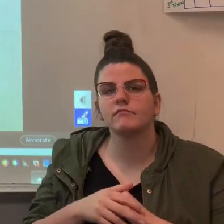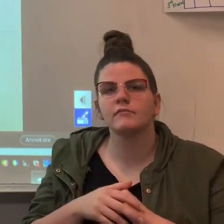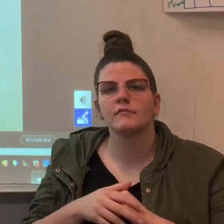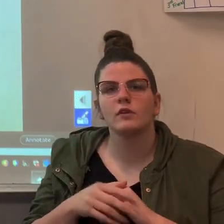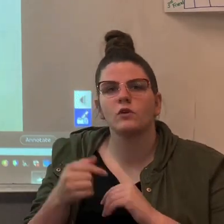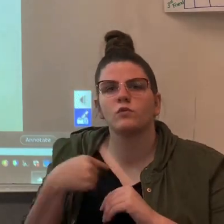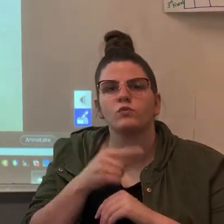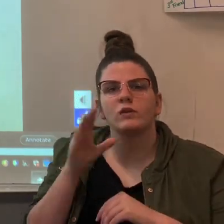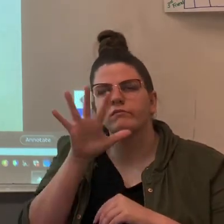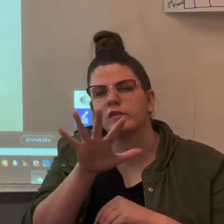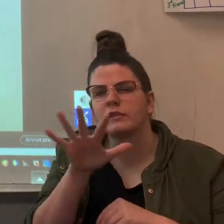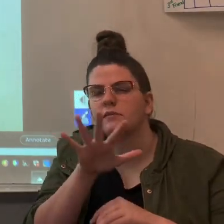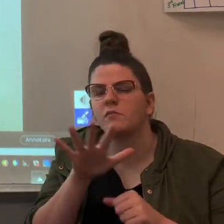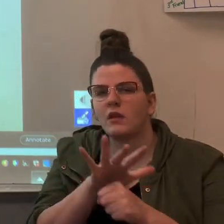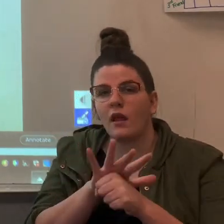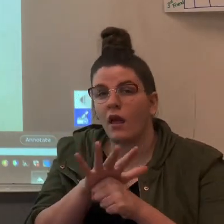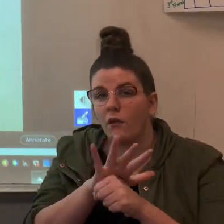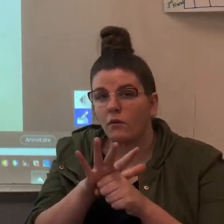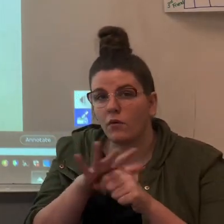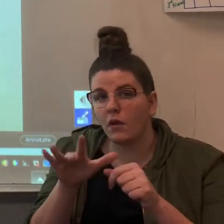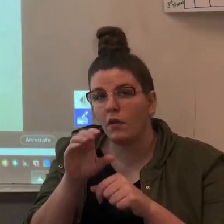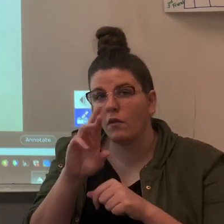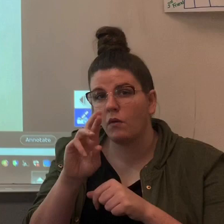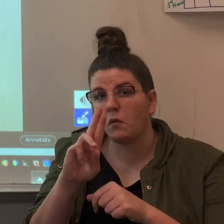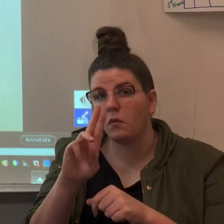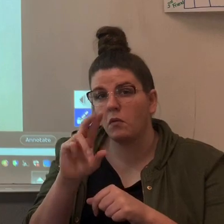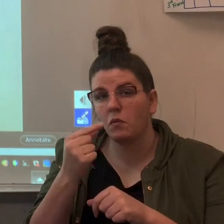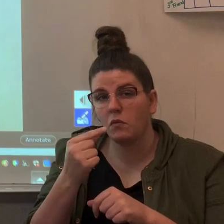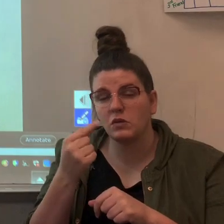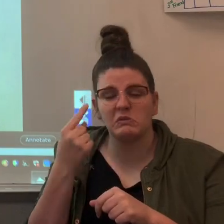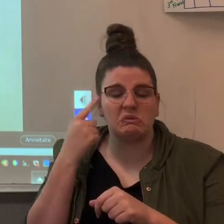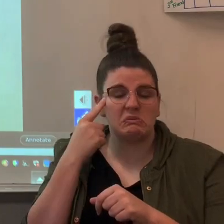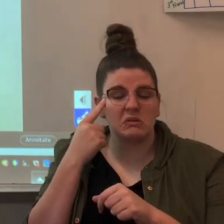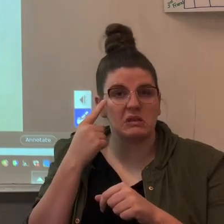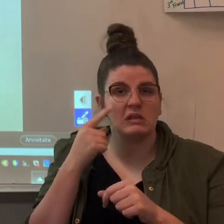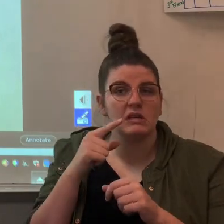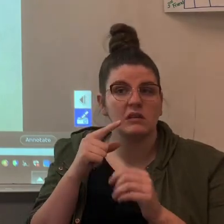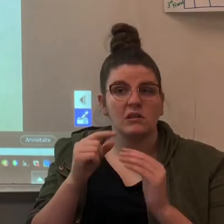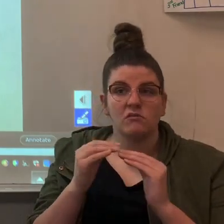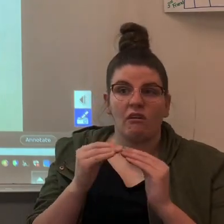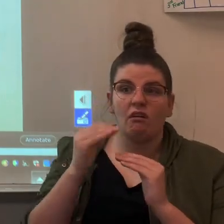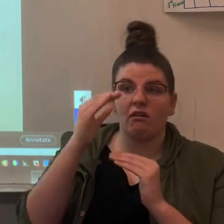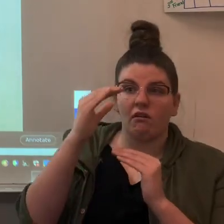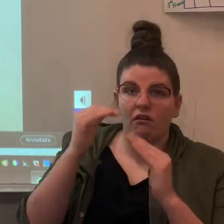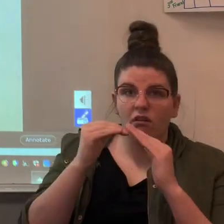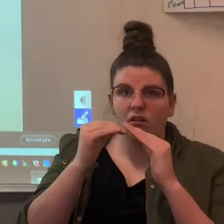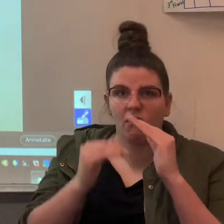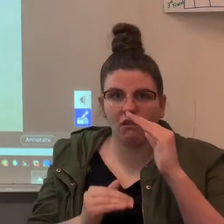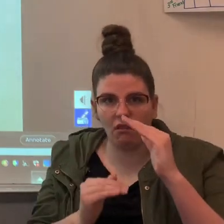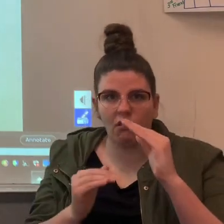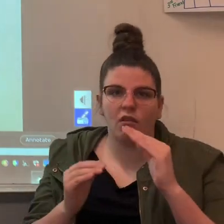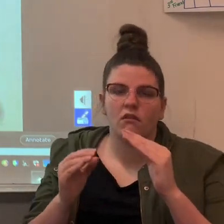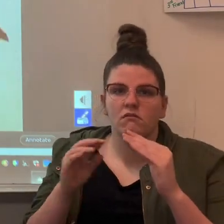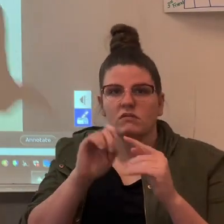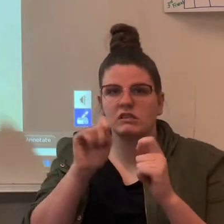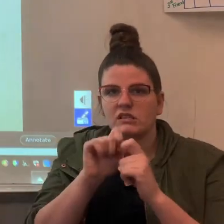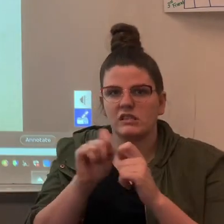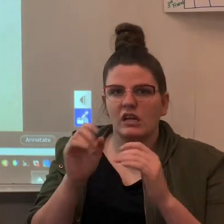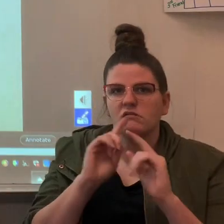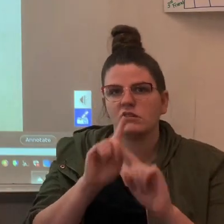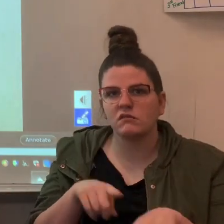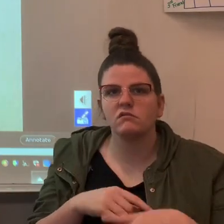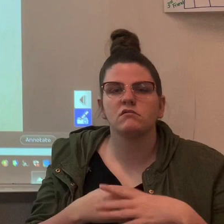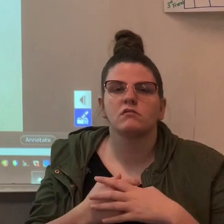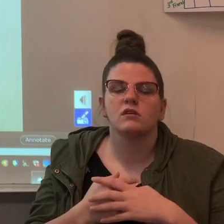the area of the rug. Do you expect your estimate to be under or over the exact answer? So I'm going to look at each one of these